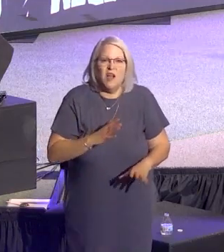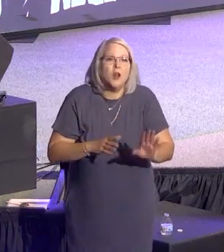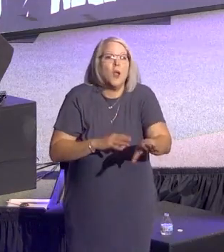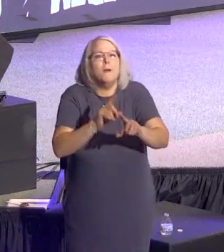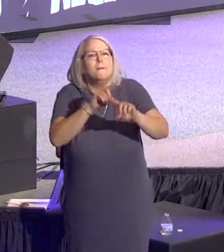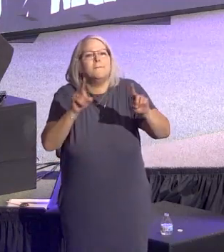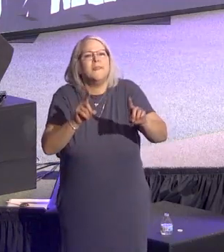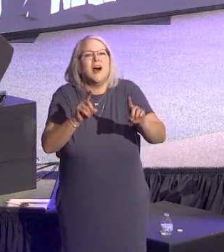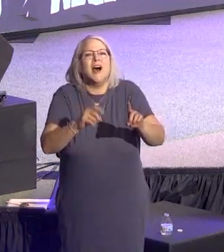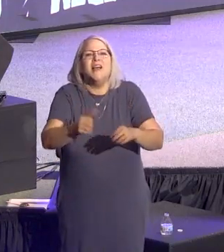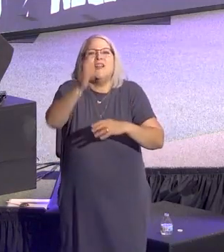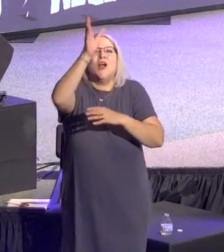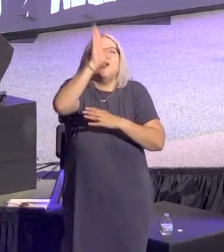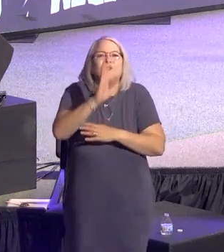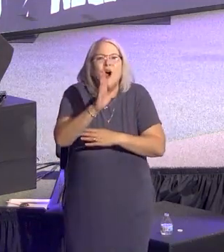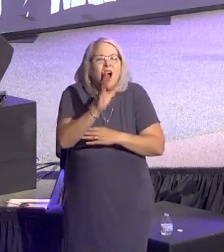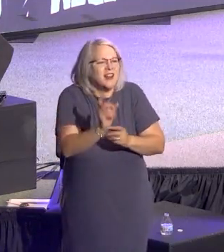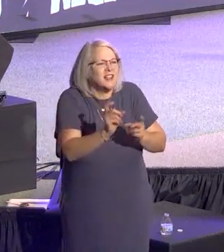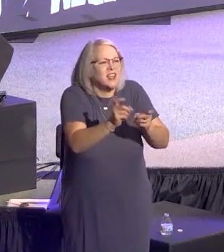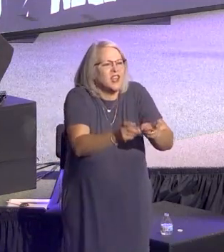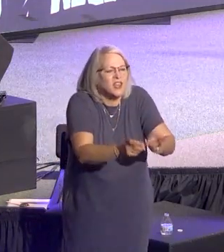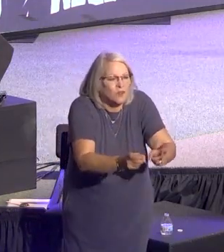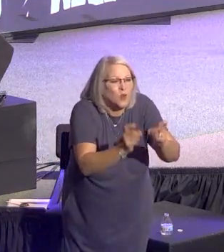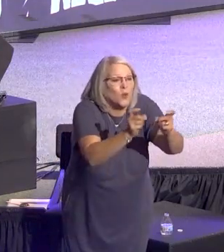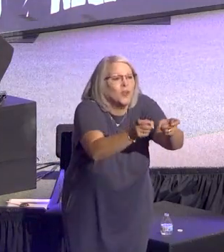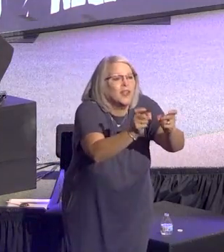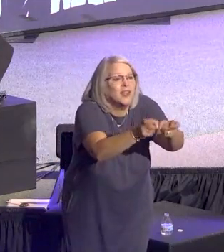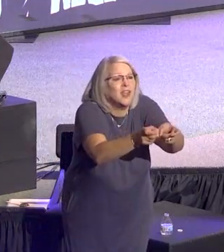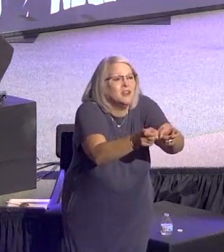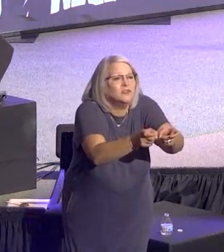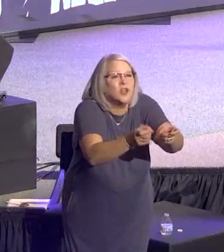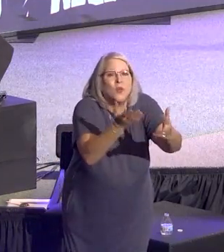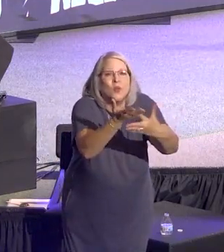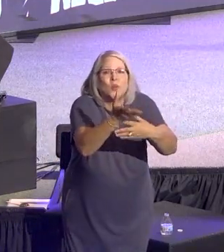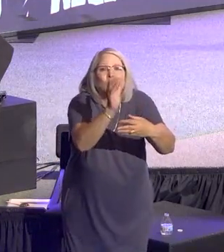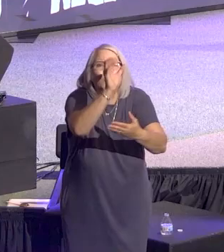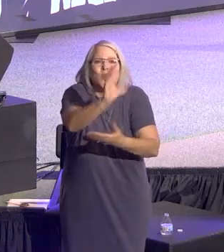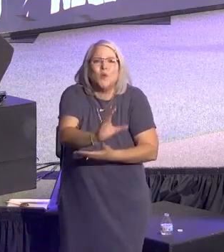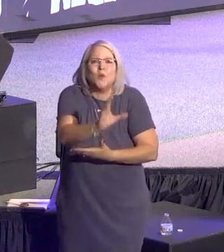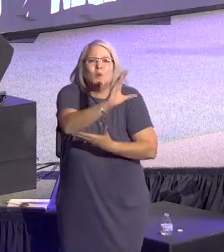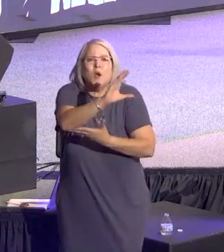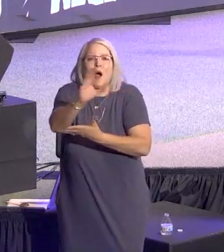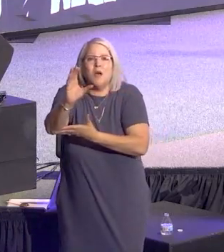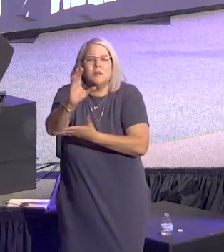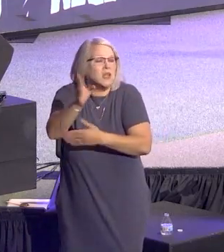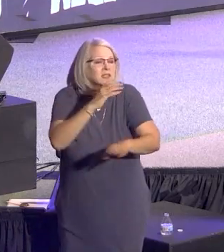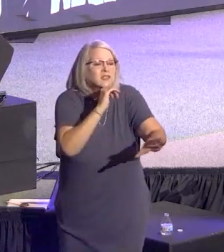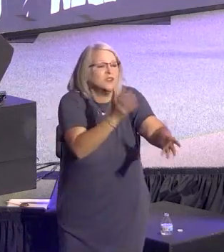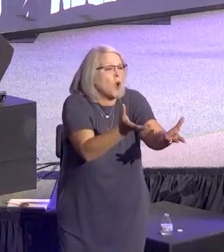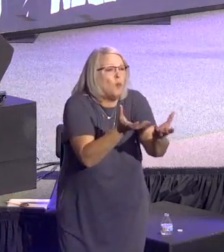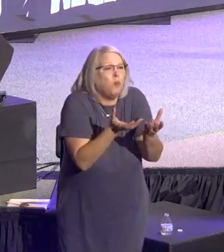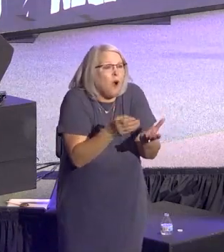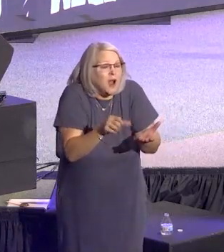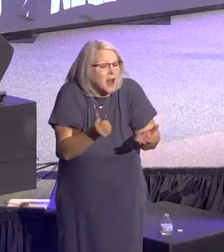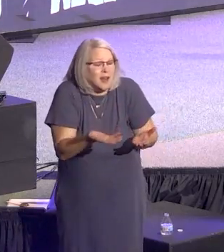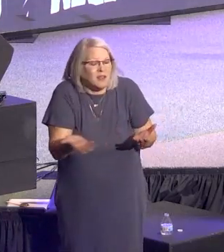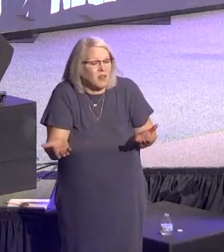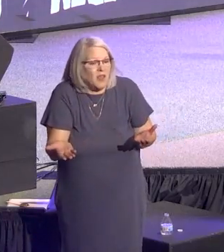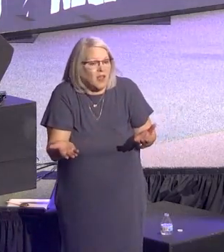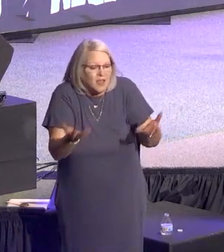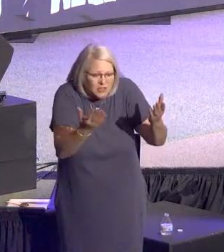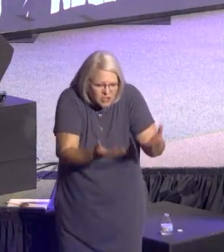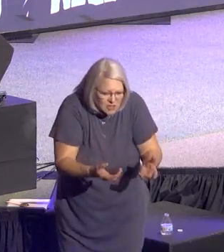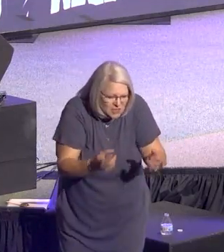through the cross, a gift, and he expects nothing in return. It's just